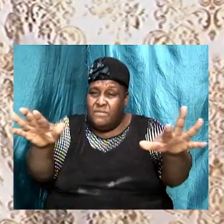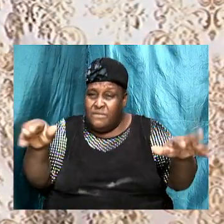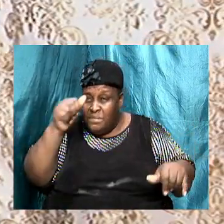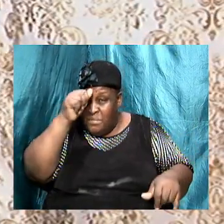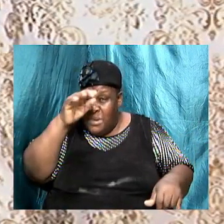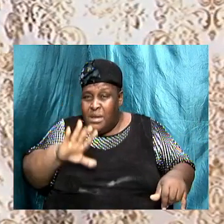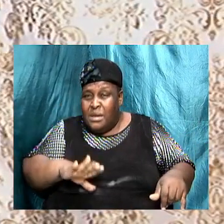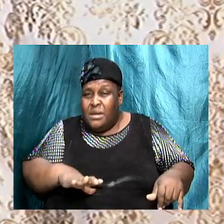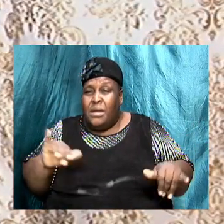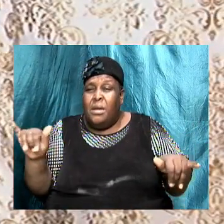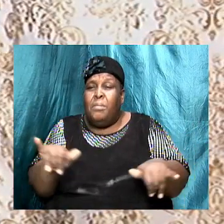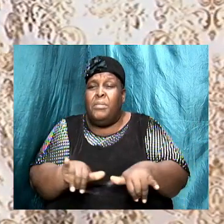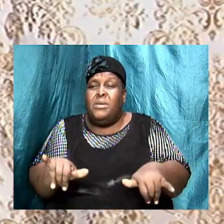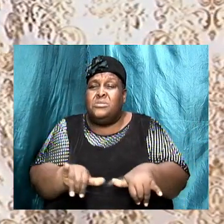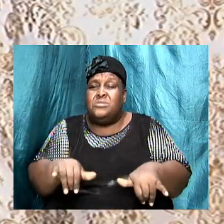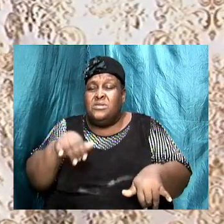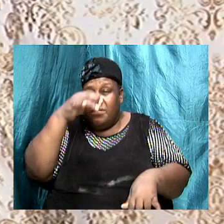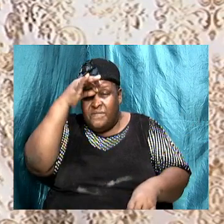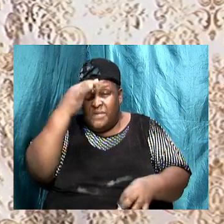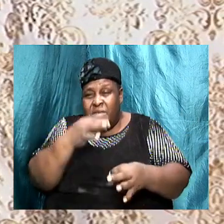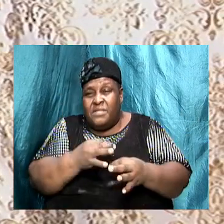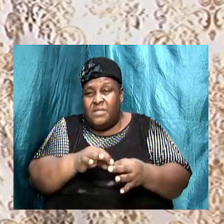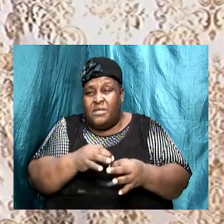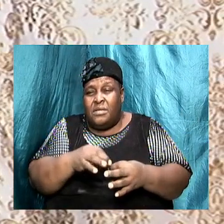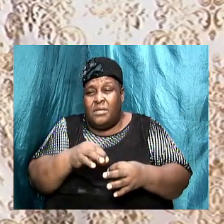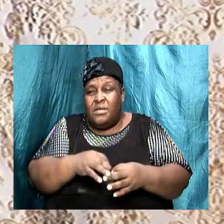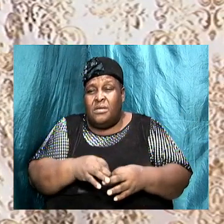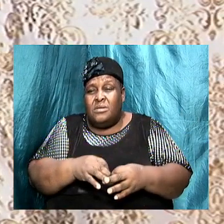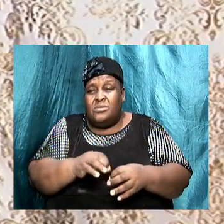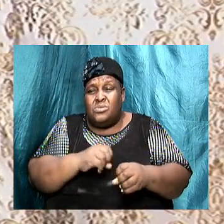So because God is the source of our faith,